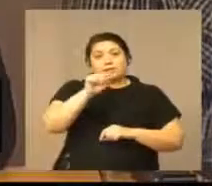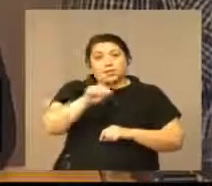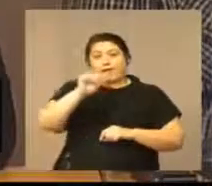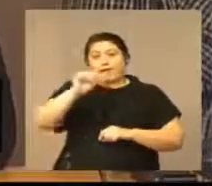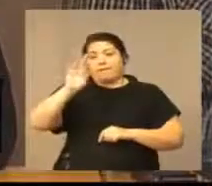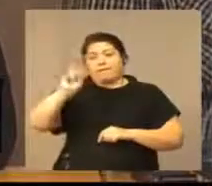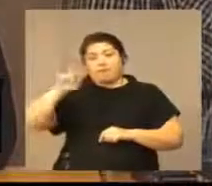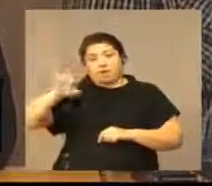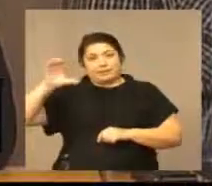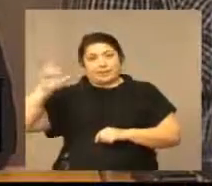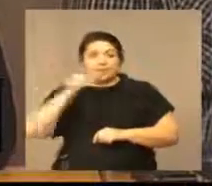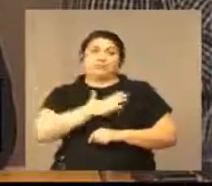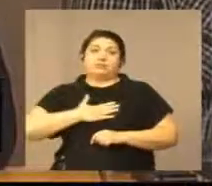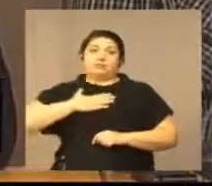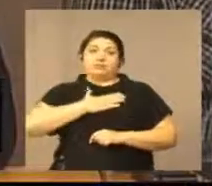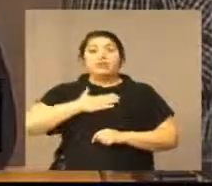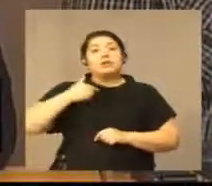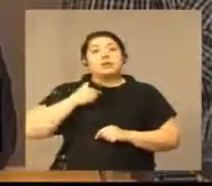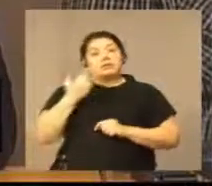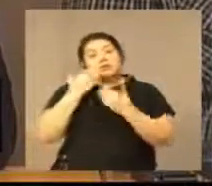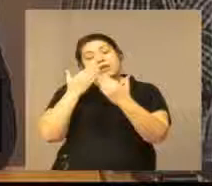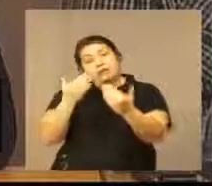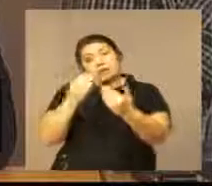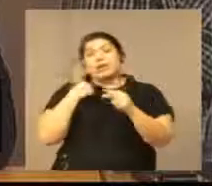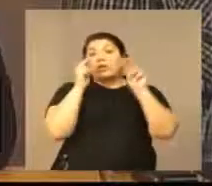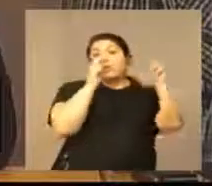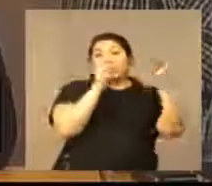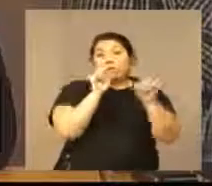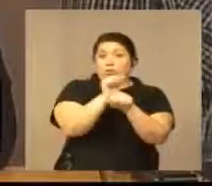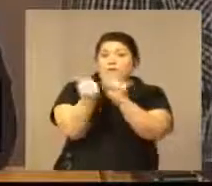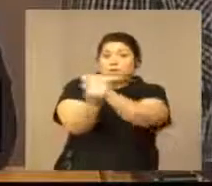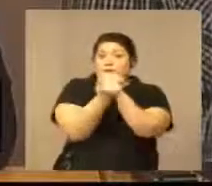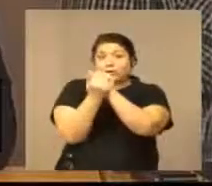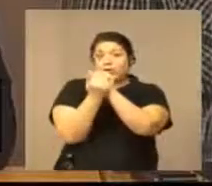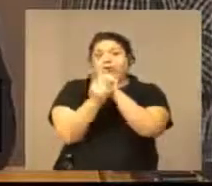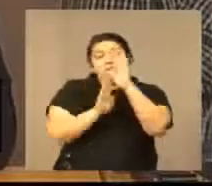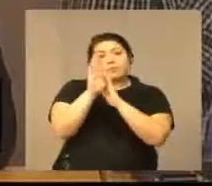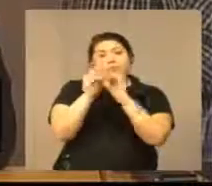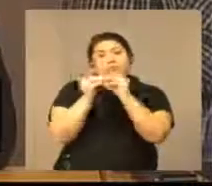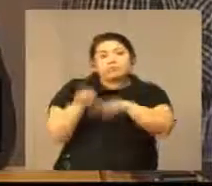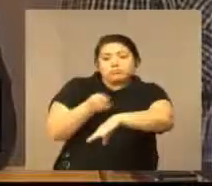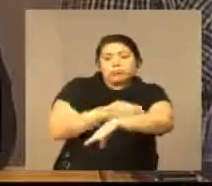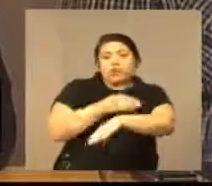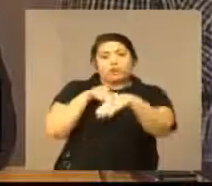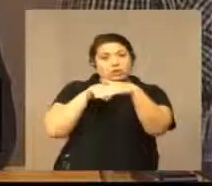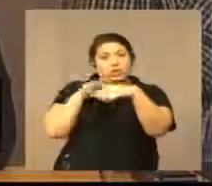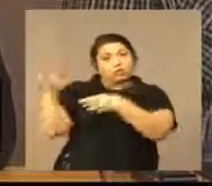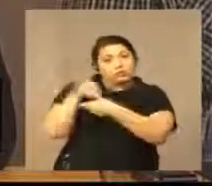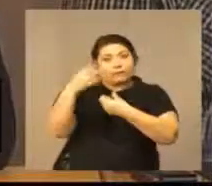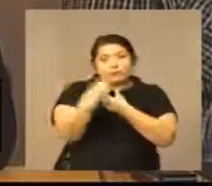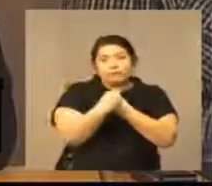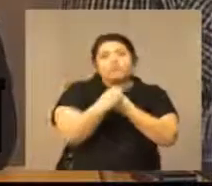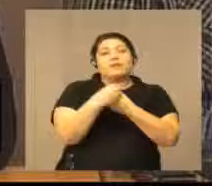www.afn.ca. Thank you, and I look forward to working together to build a more inclusive and accessible